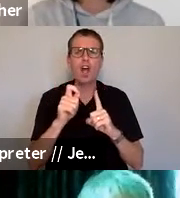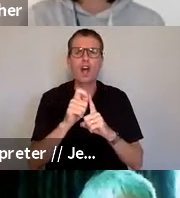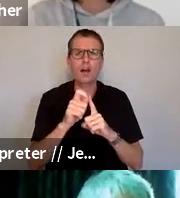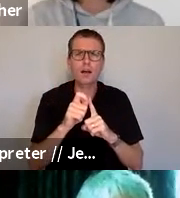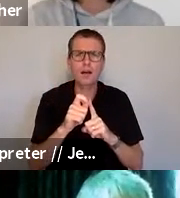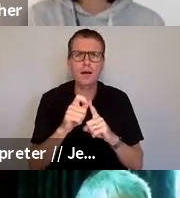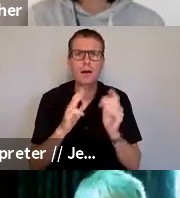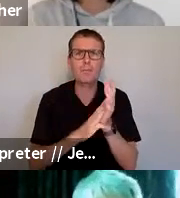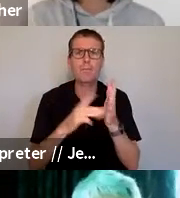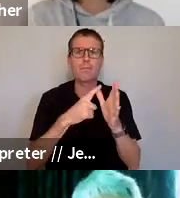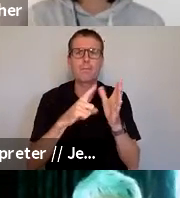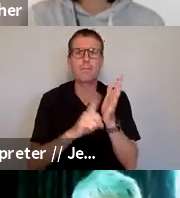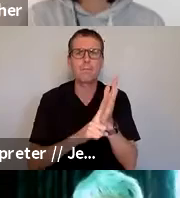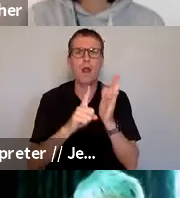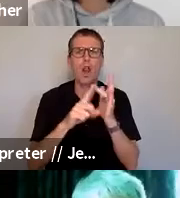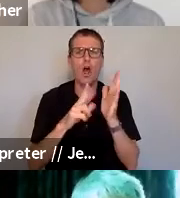team created.